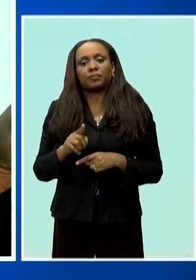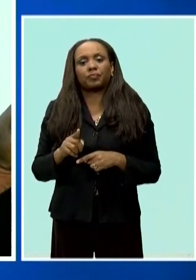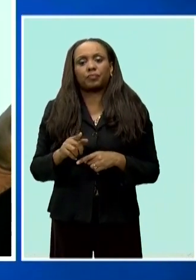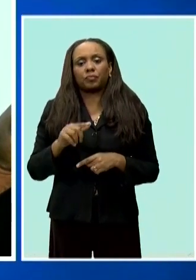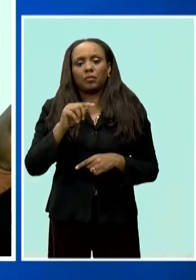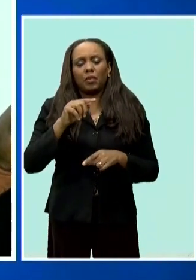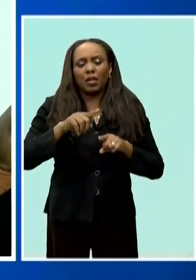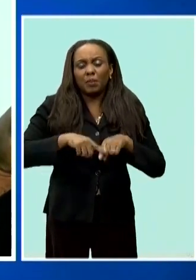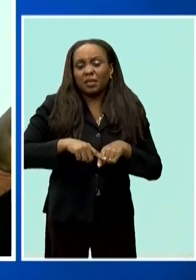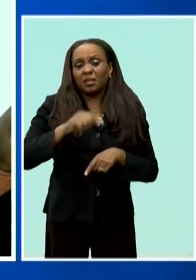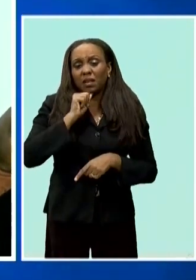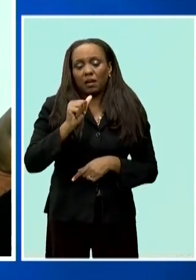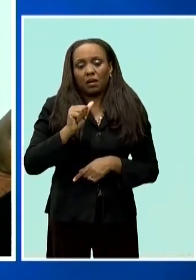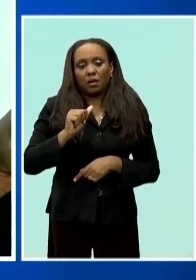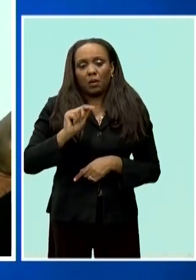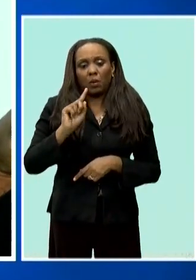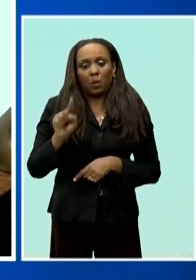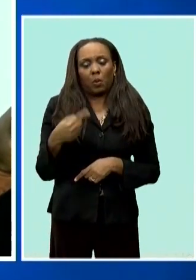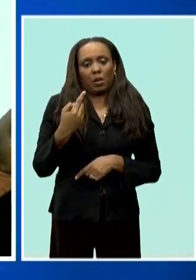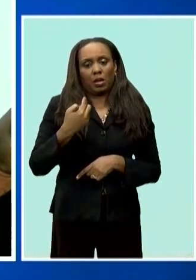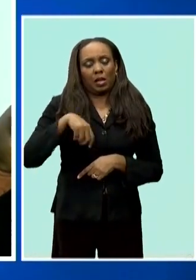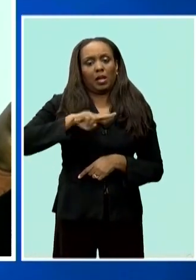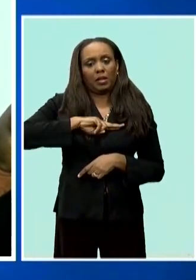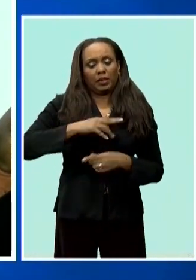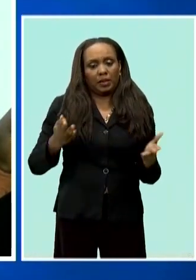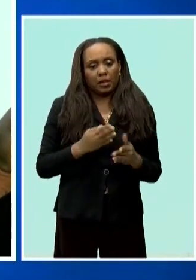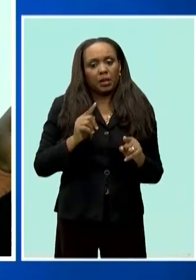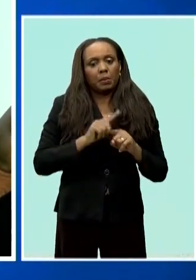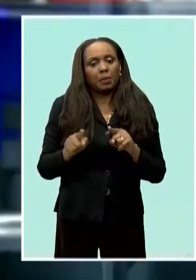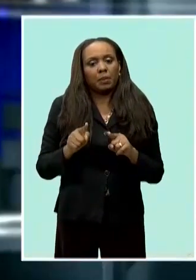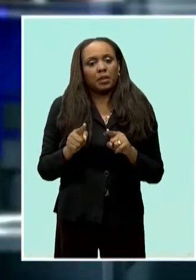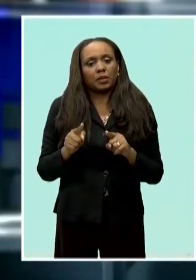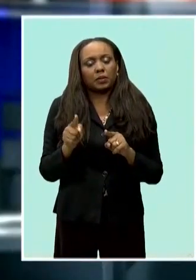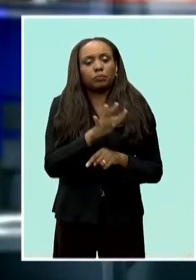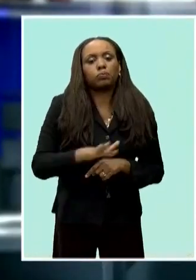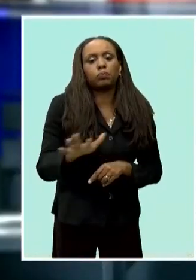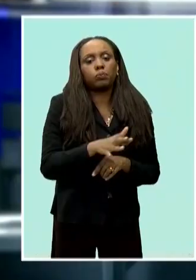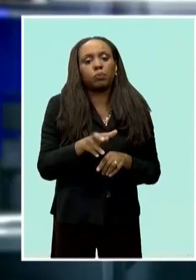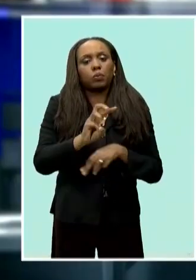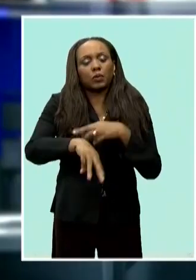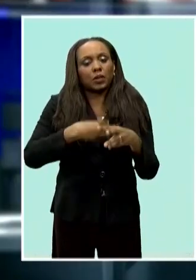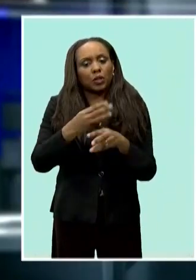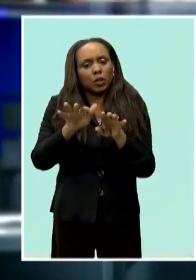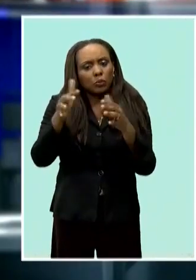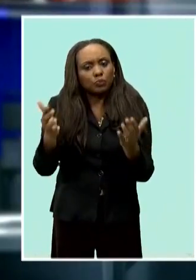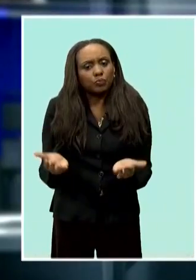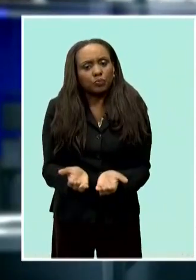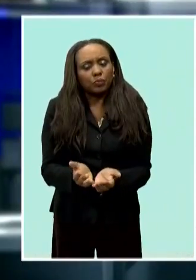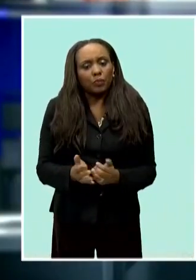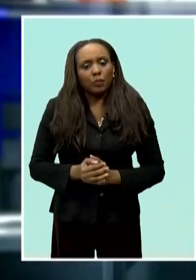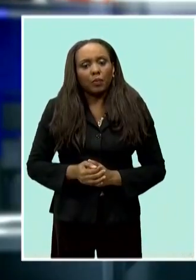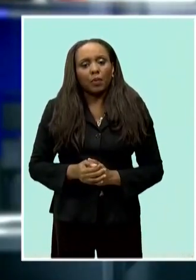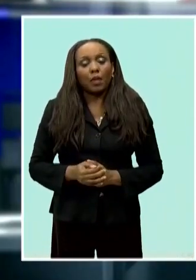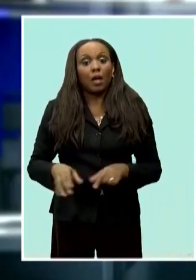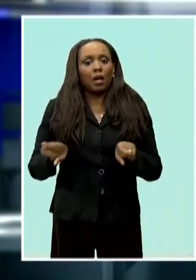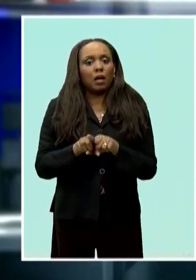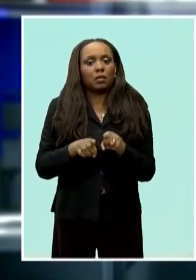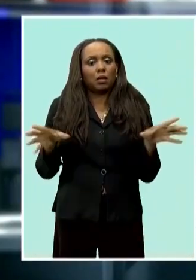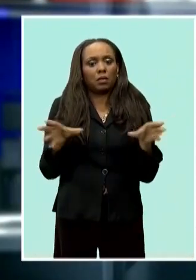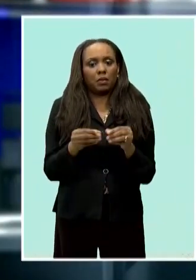2 hours, in order to be able to share with them the journey that we've made thus far and what